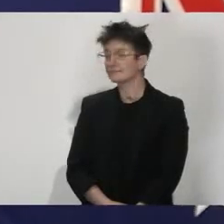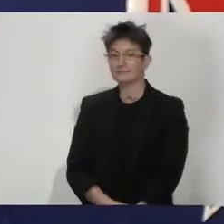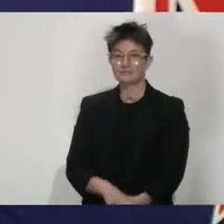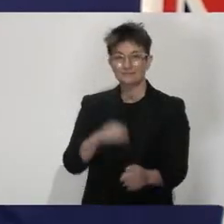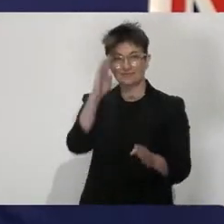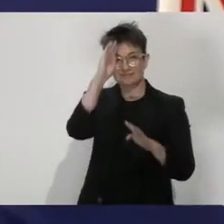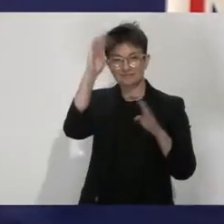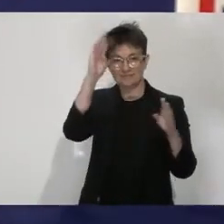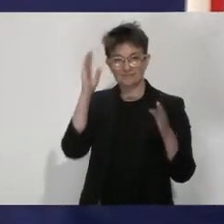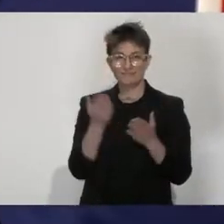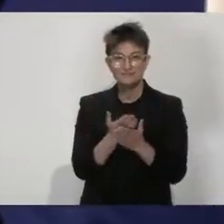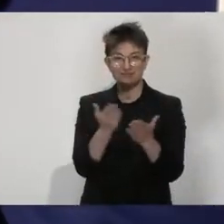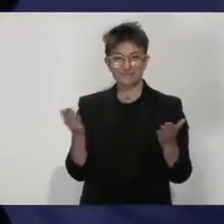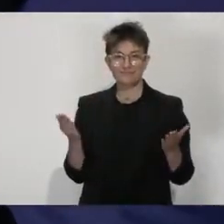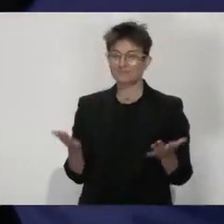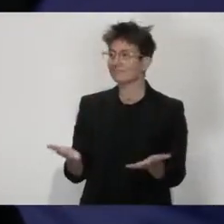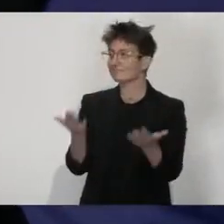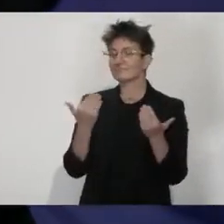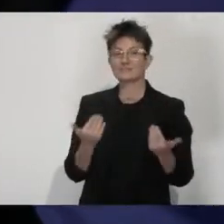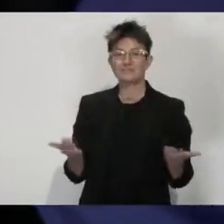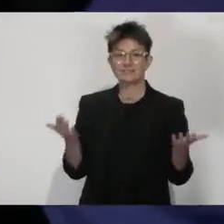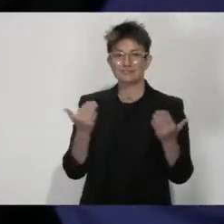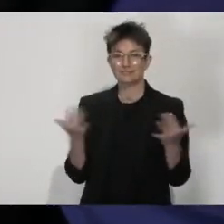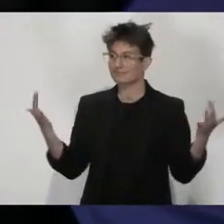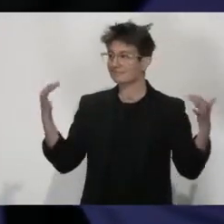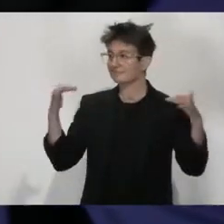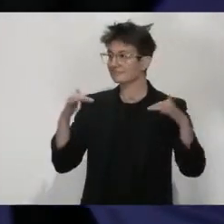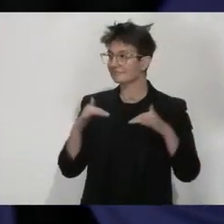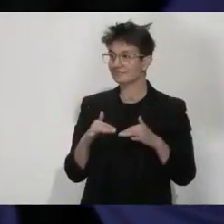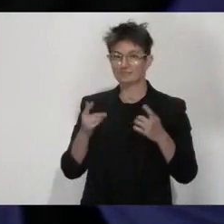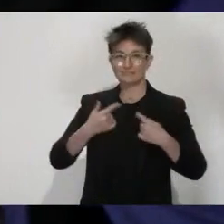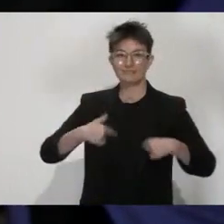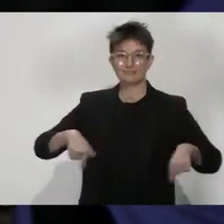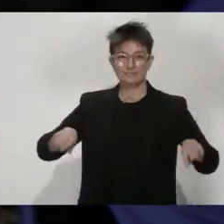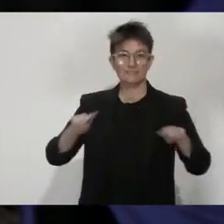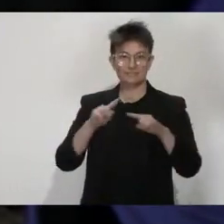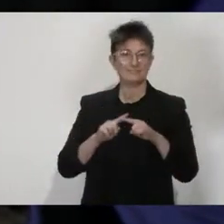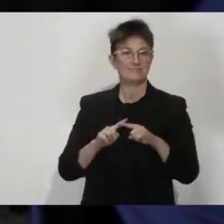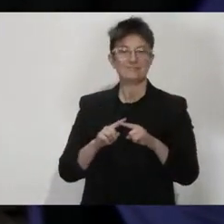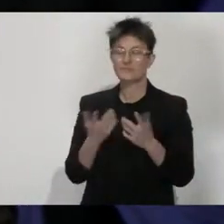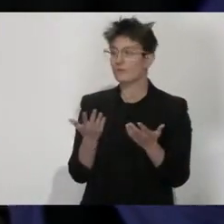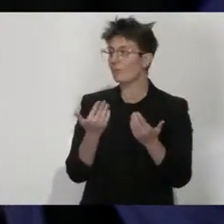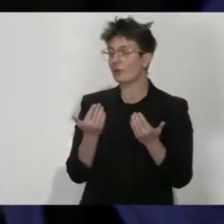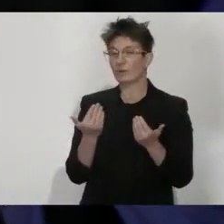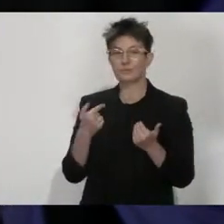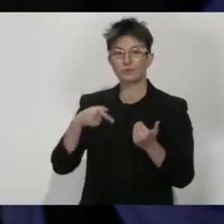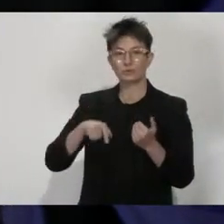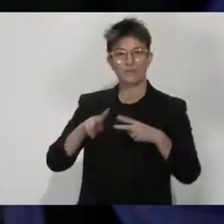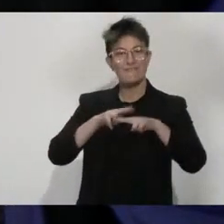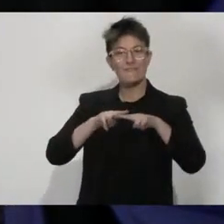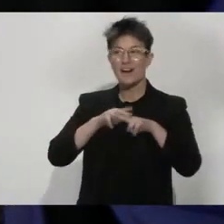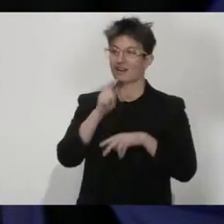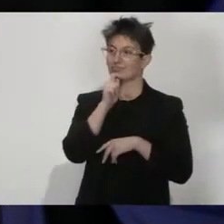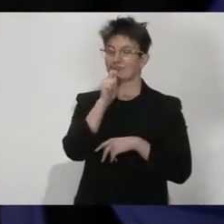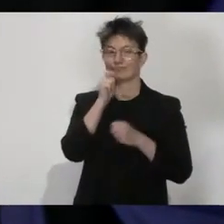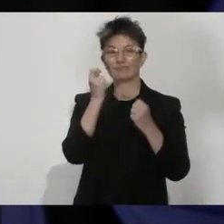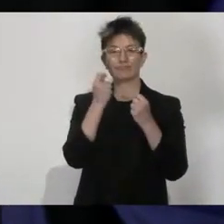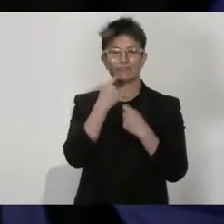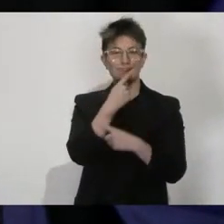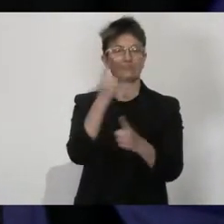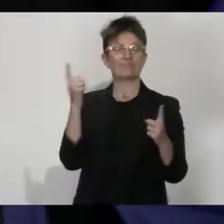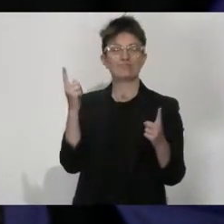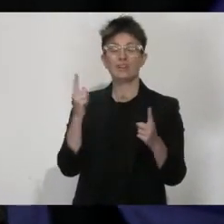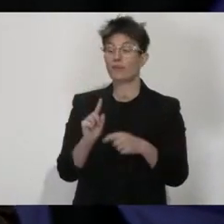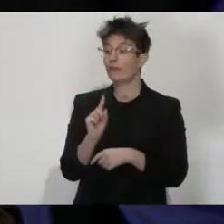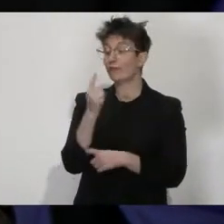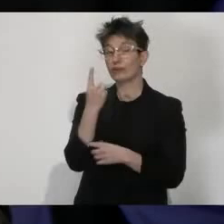Well, kia ora koutou katoa, nau mai haere mai ki tēnei hui papaho I te pārere. Welcome to Friday's media conference, everybody. I'll first hand over